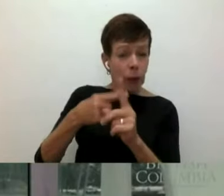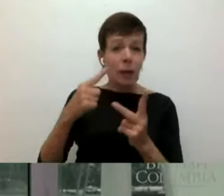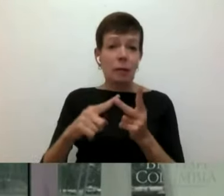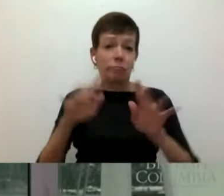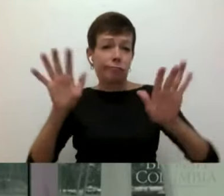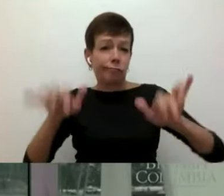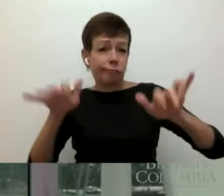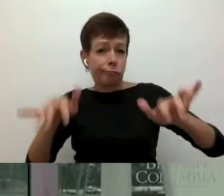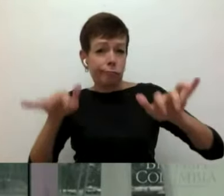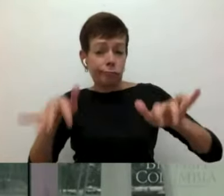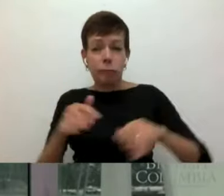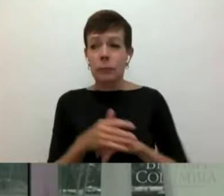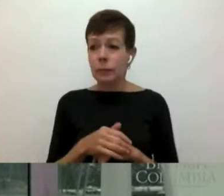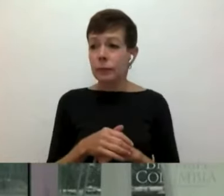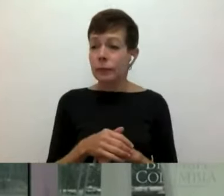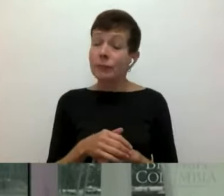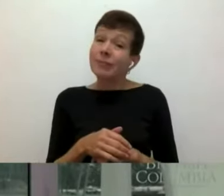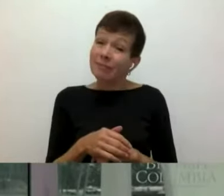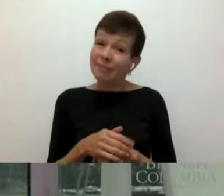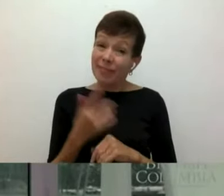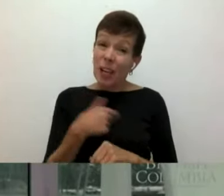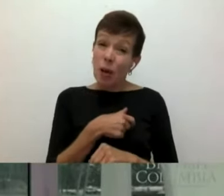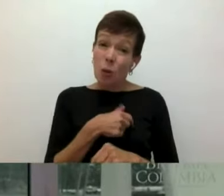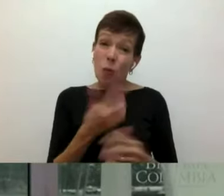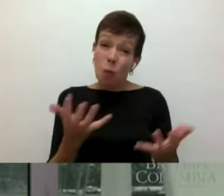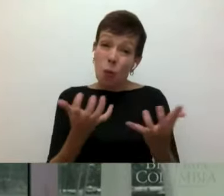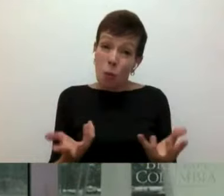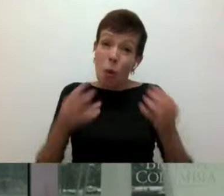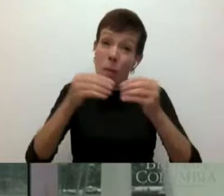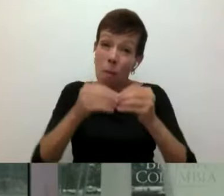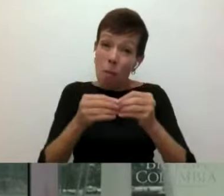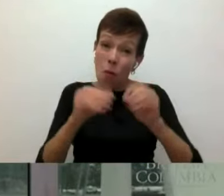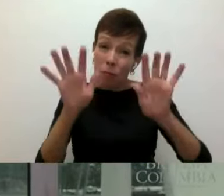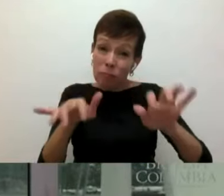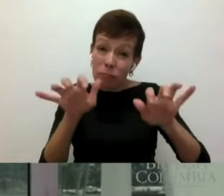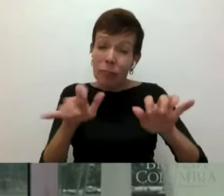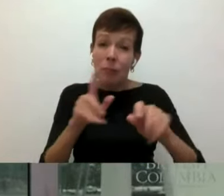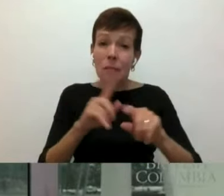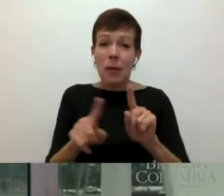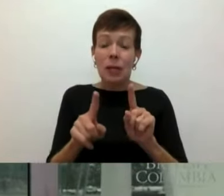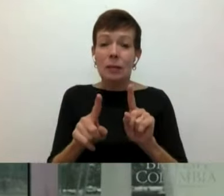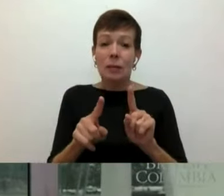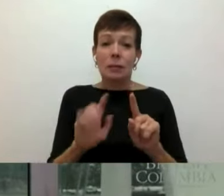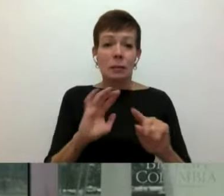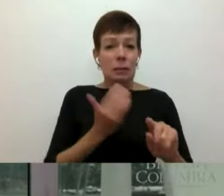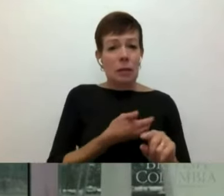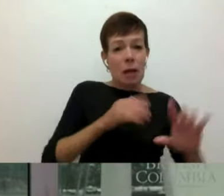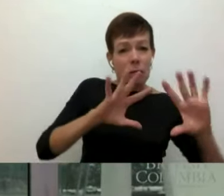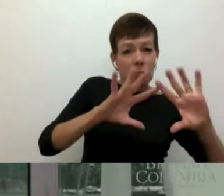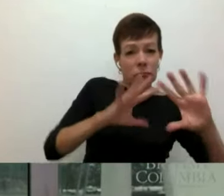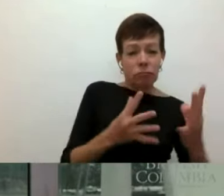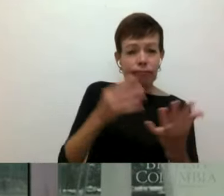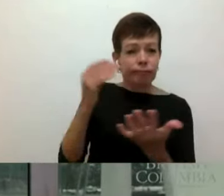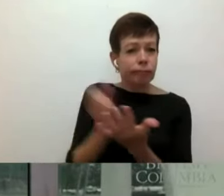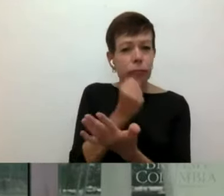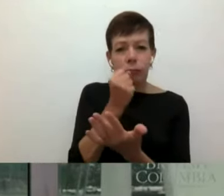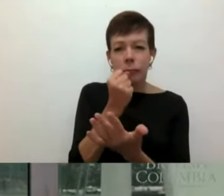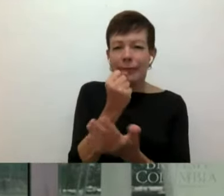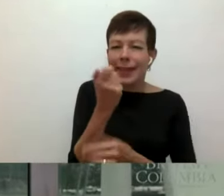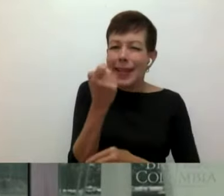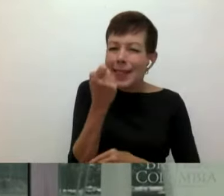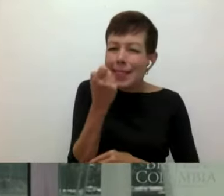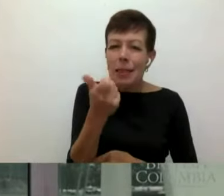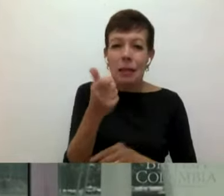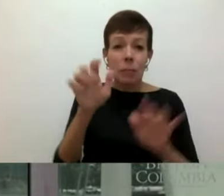rain and cooler temperatures. While it's not as much as rain as we want, I know that our crews in these areas